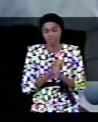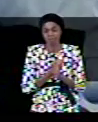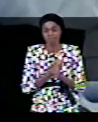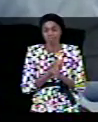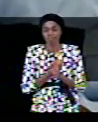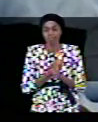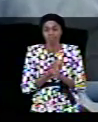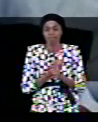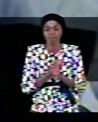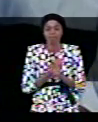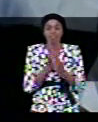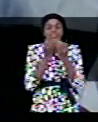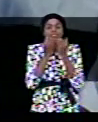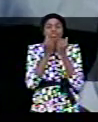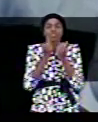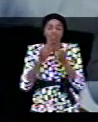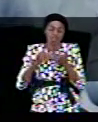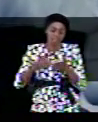how I love thee.